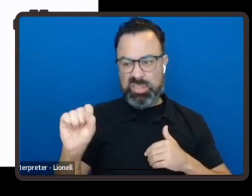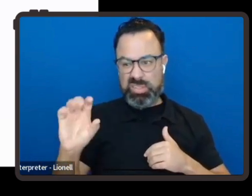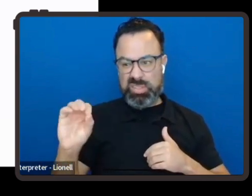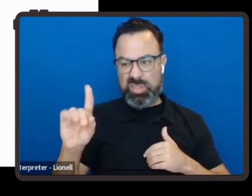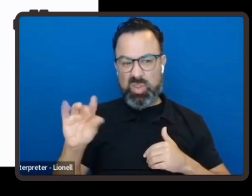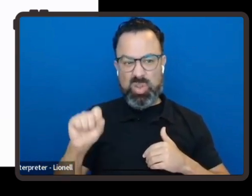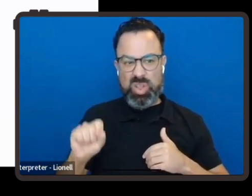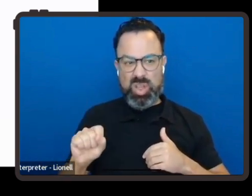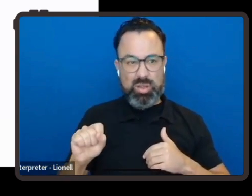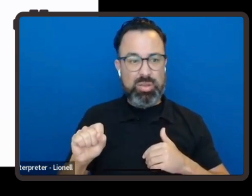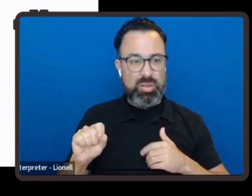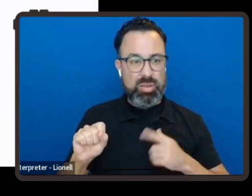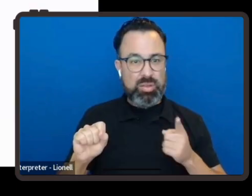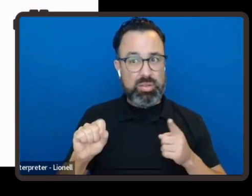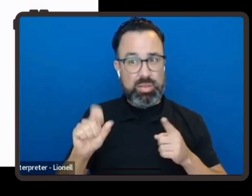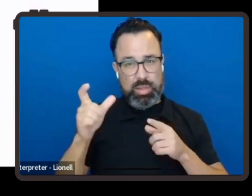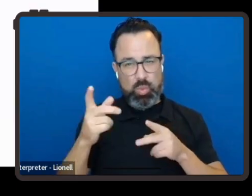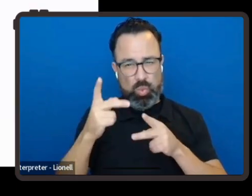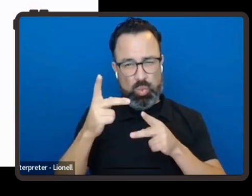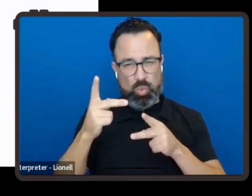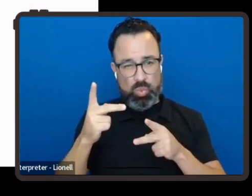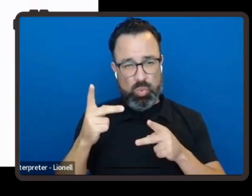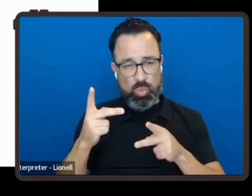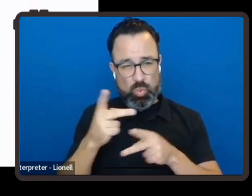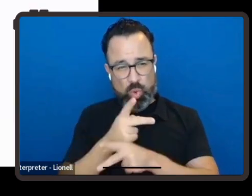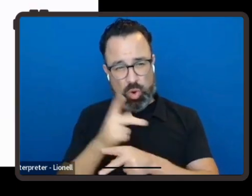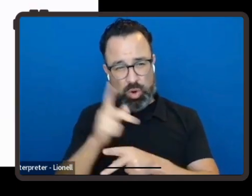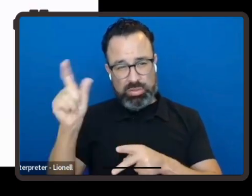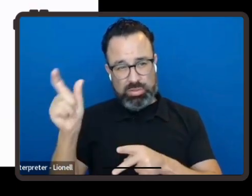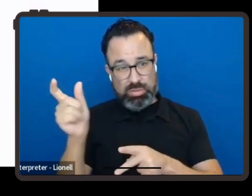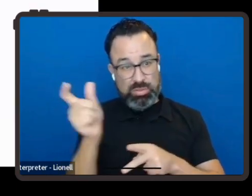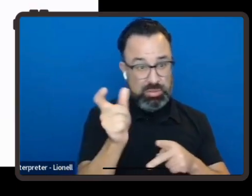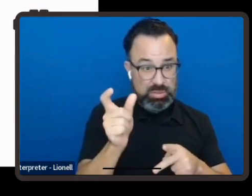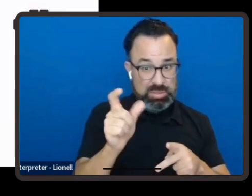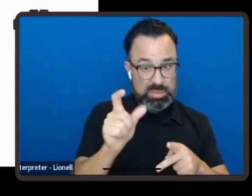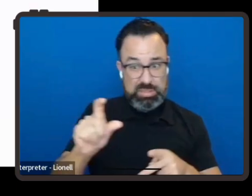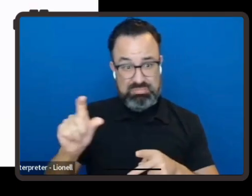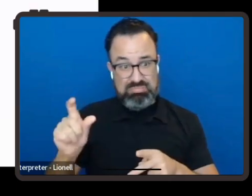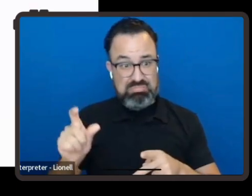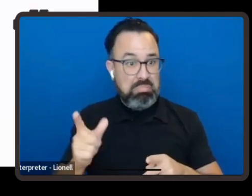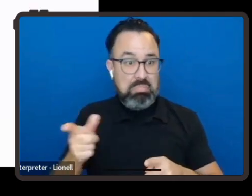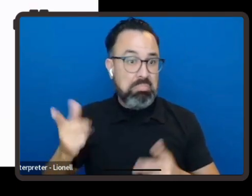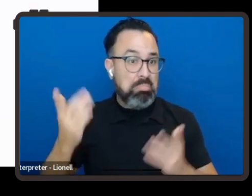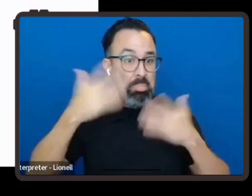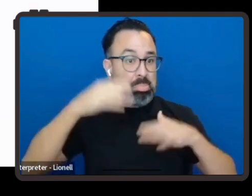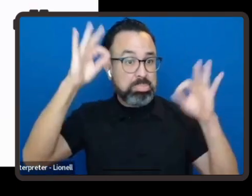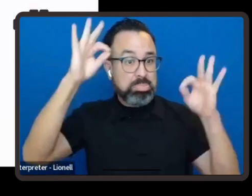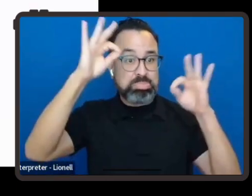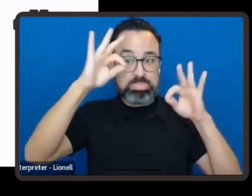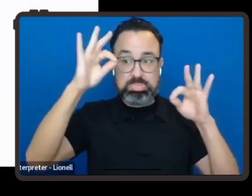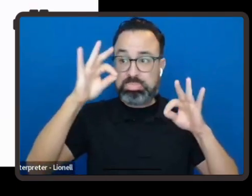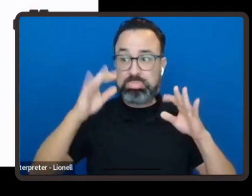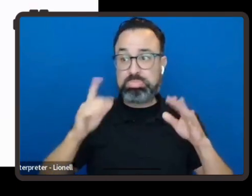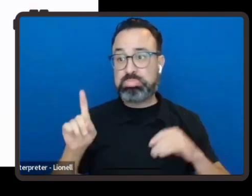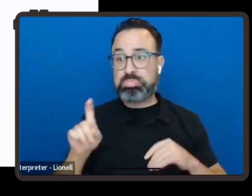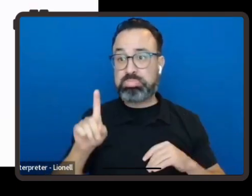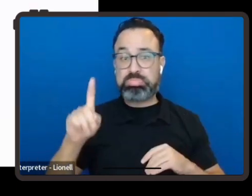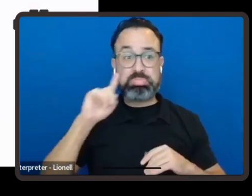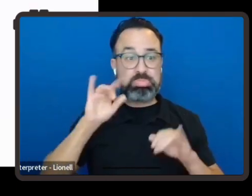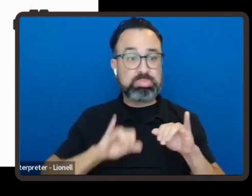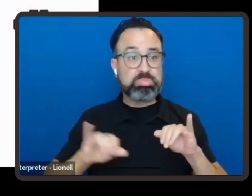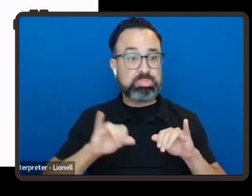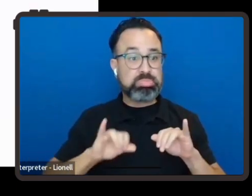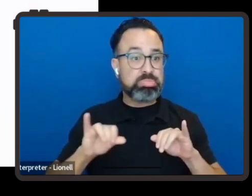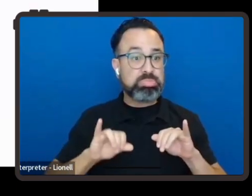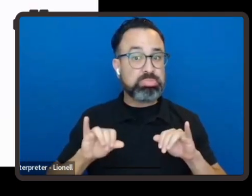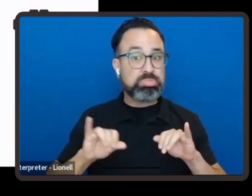They know that there's a scoliosis, but nobody looked after it. And now she moved to a new residential living